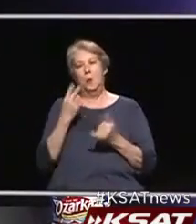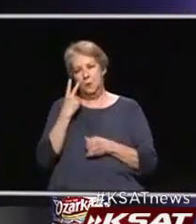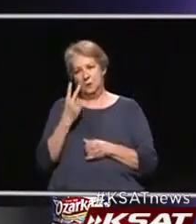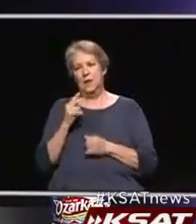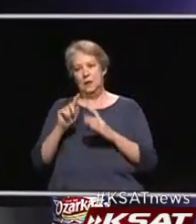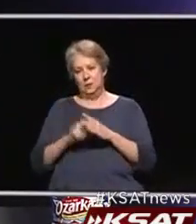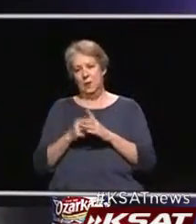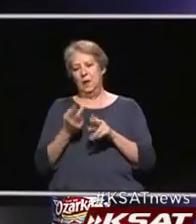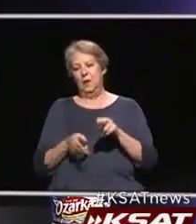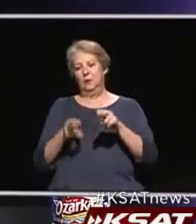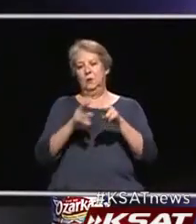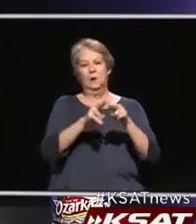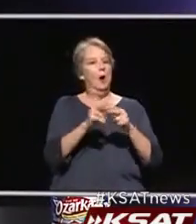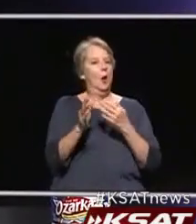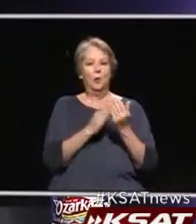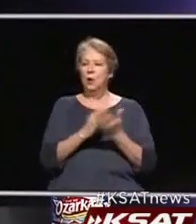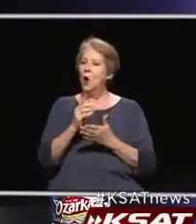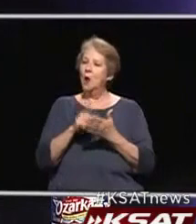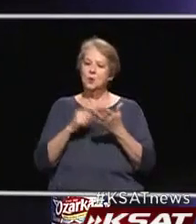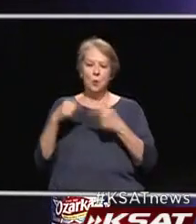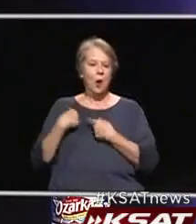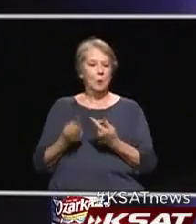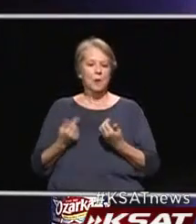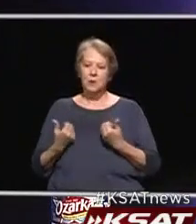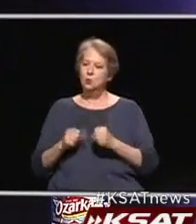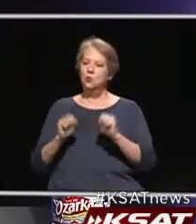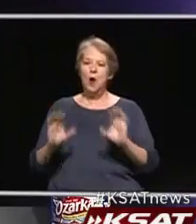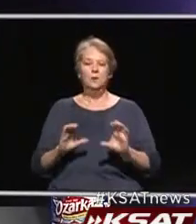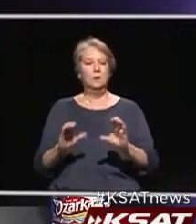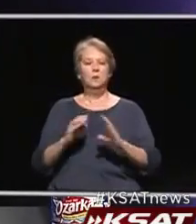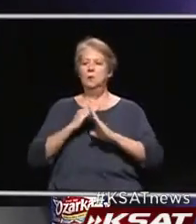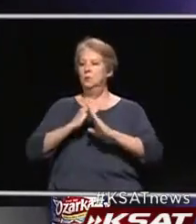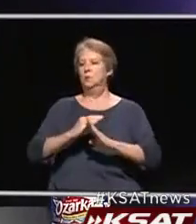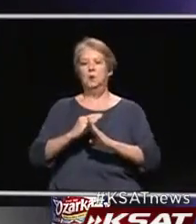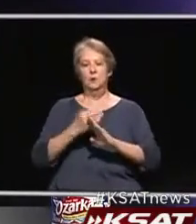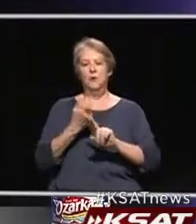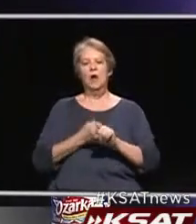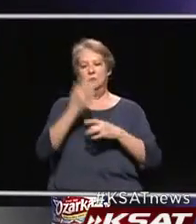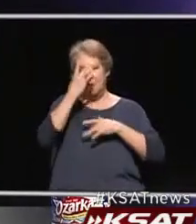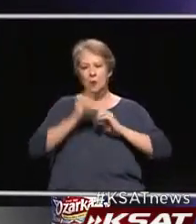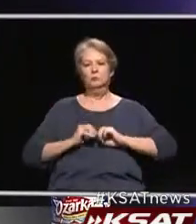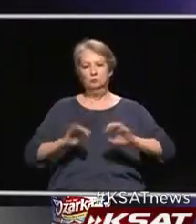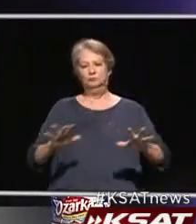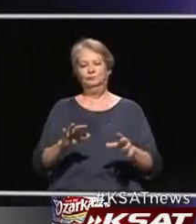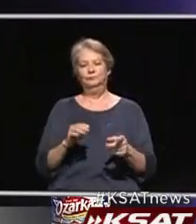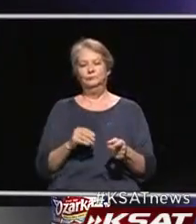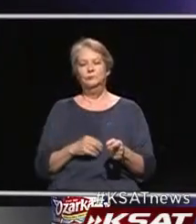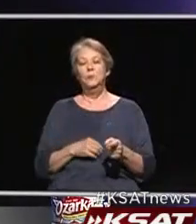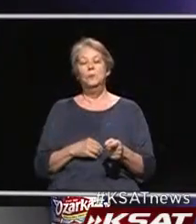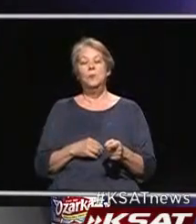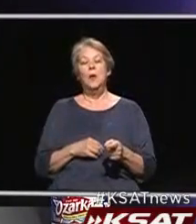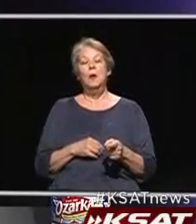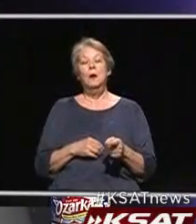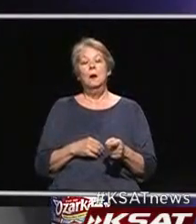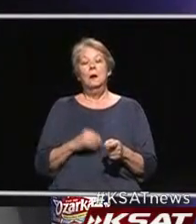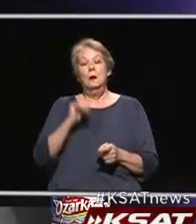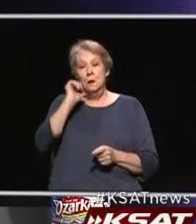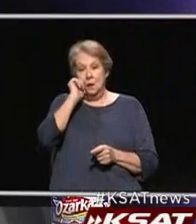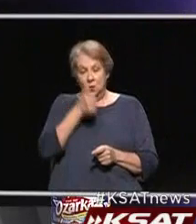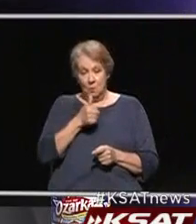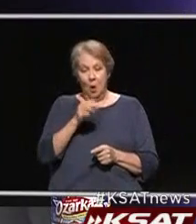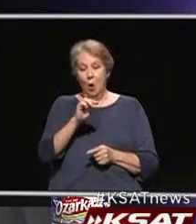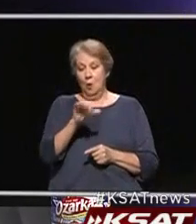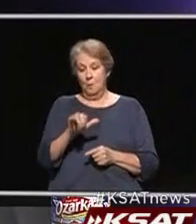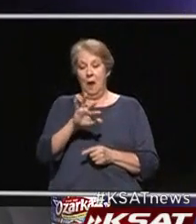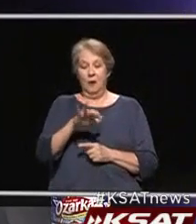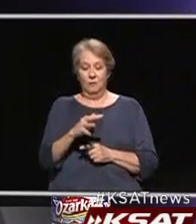escalate regardless of all the things that we've done to try to contain it. Tomorrow, May 5th,